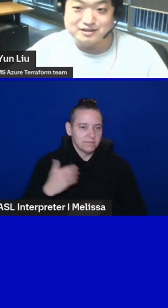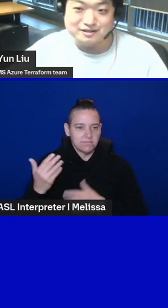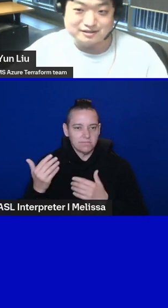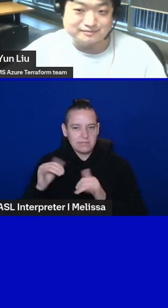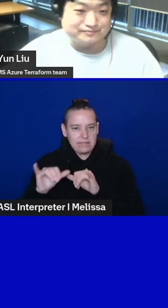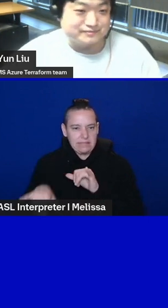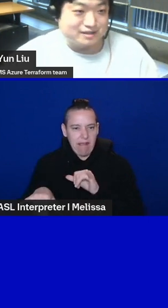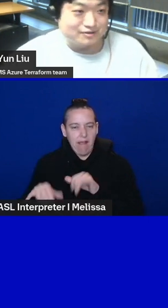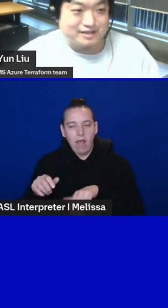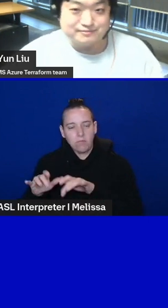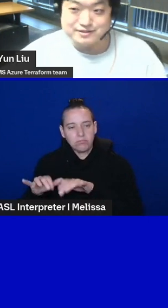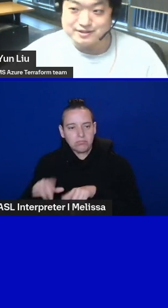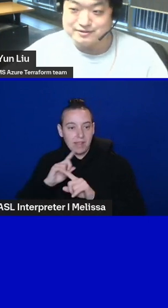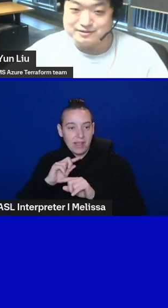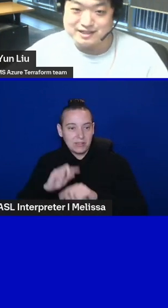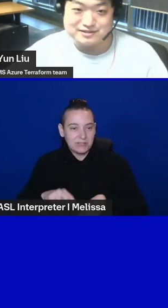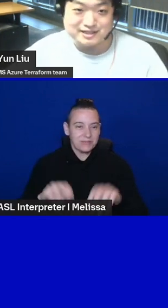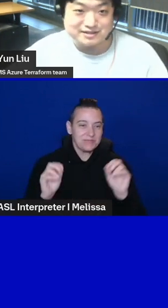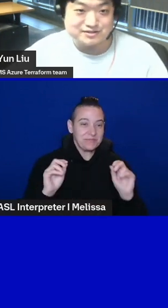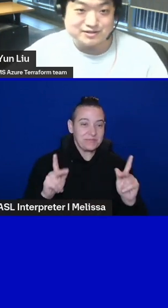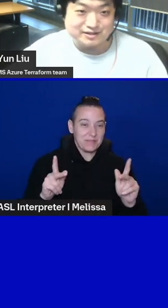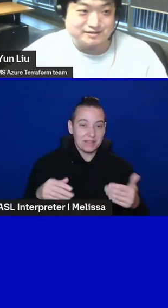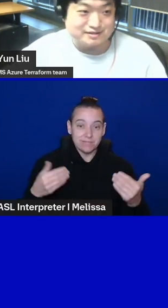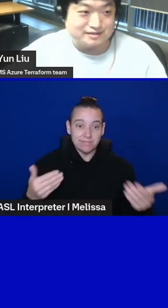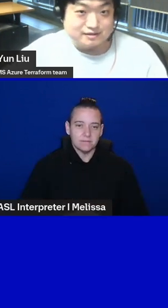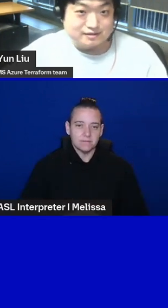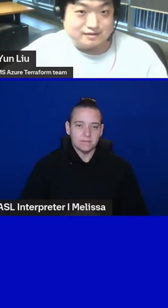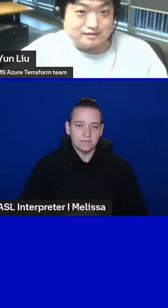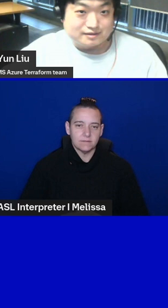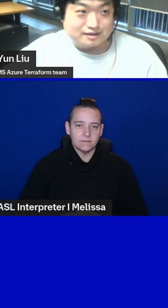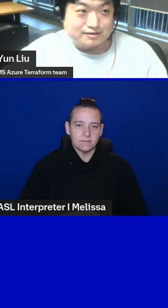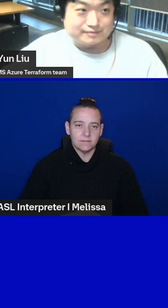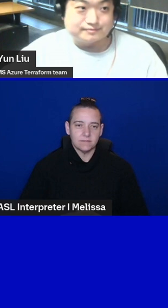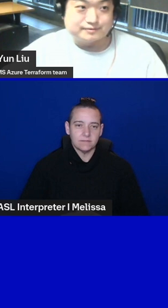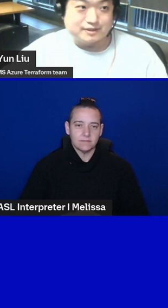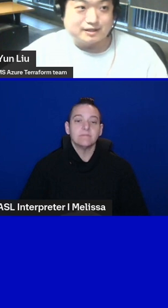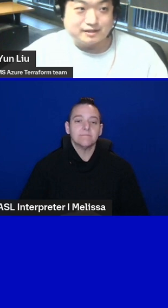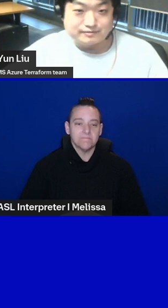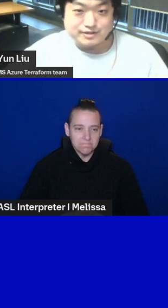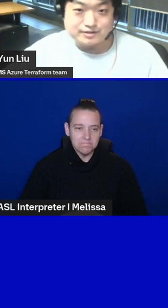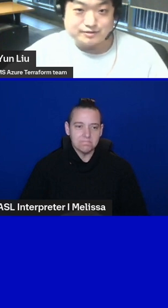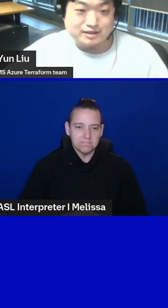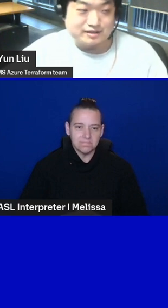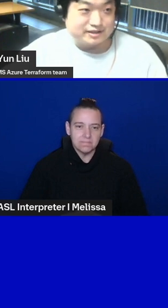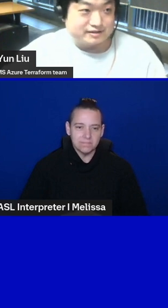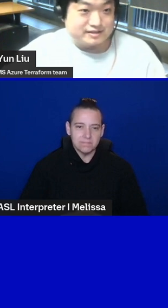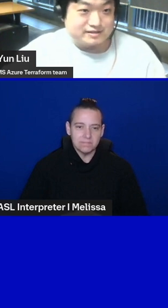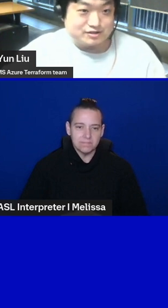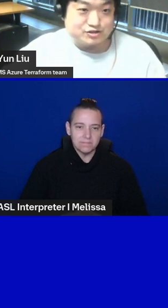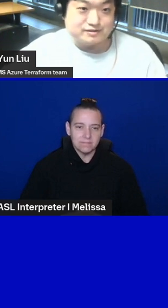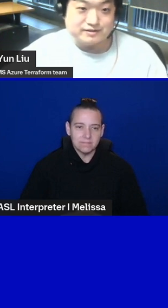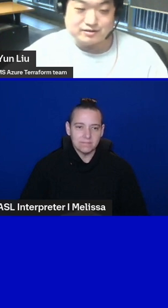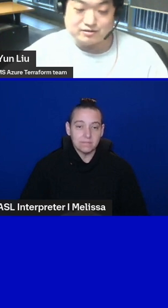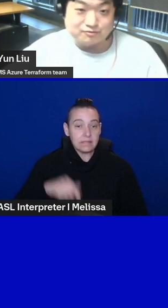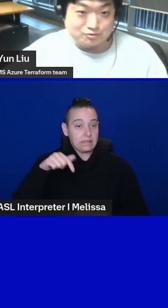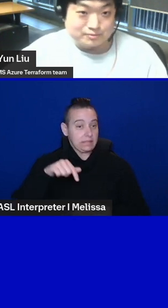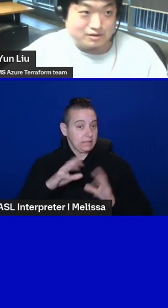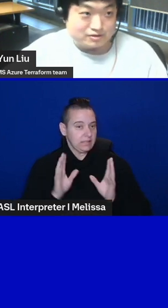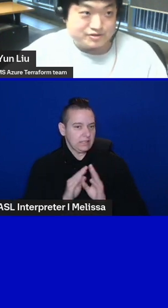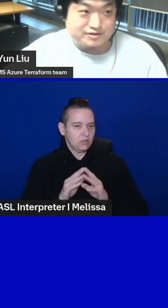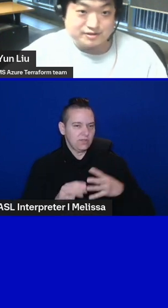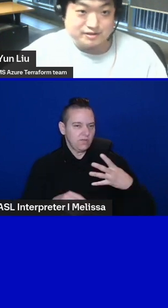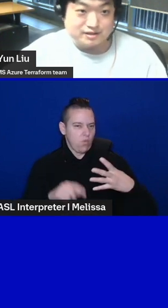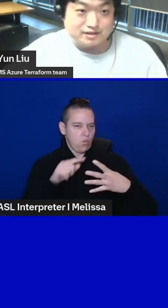questions. Okay, so let's get started. Okay, in this session, there are